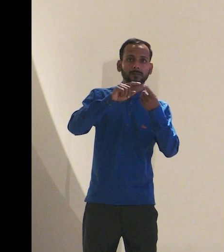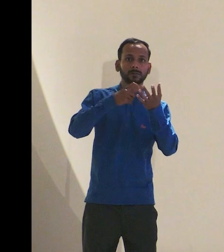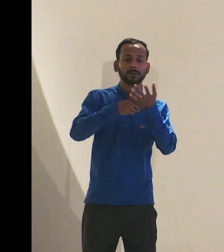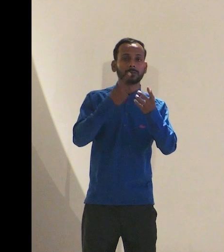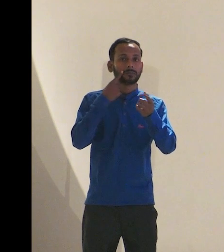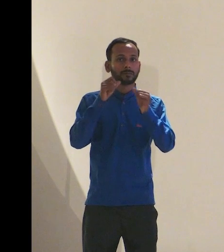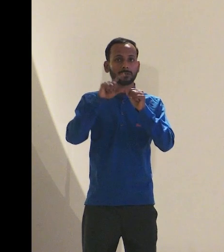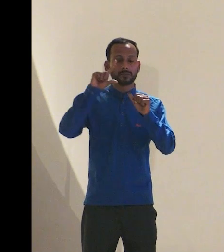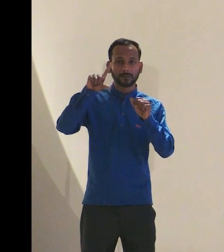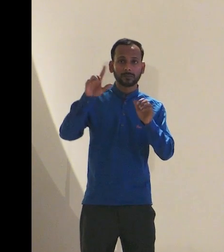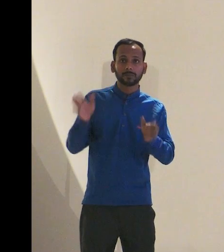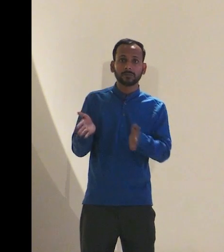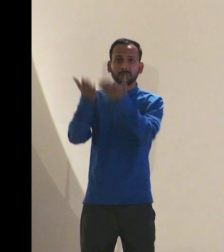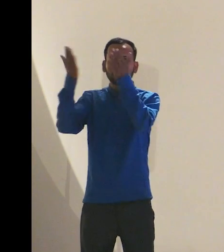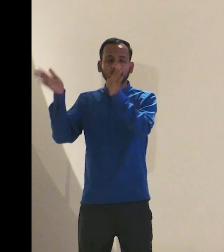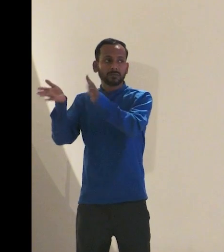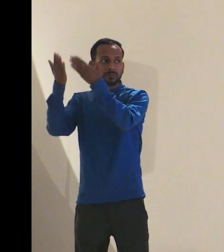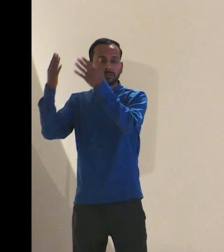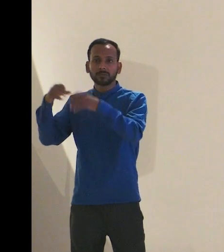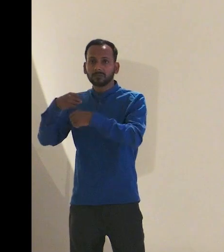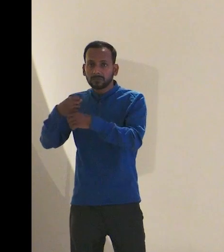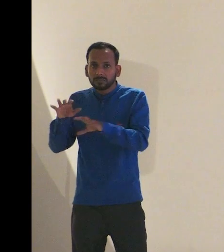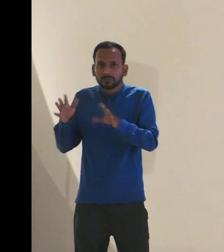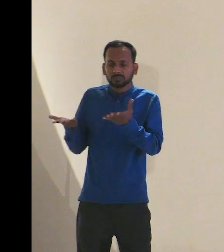in Kolkata. Kolkata have